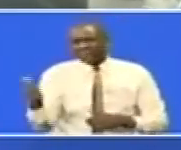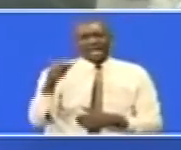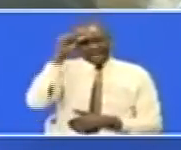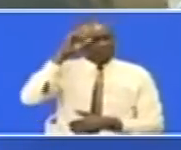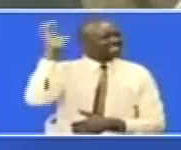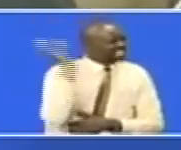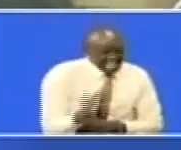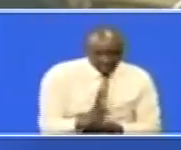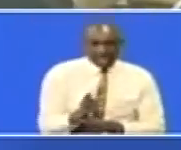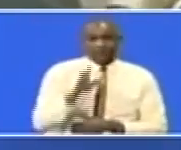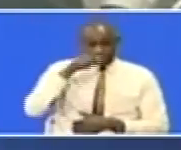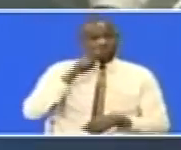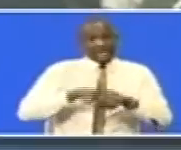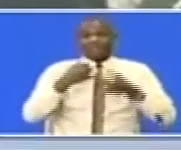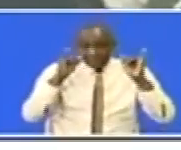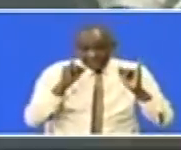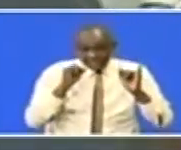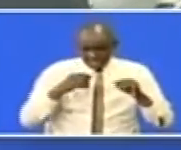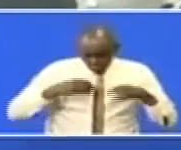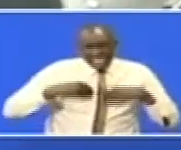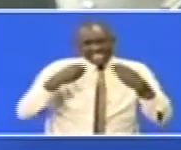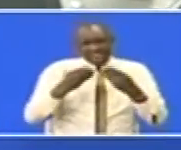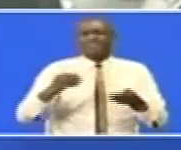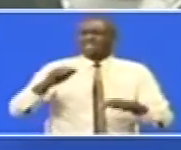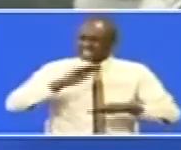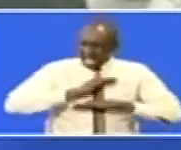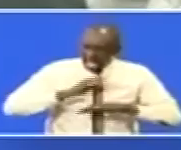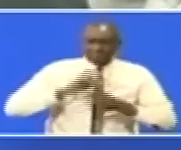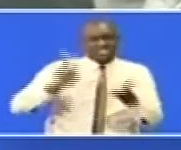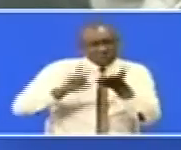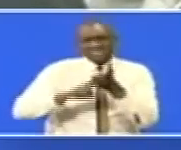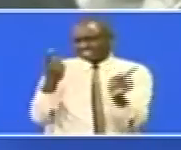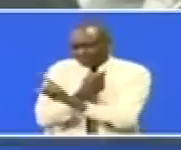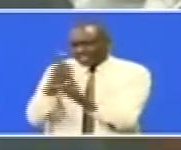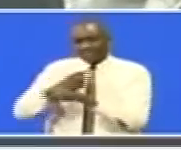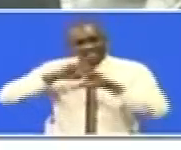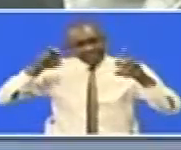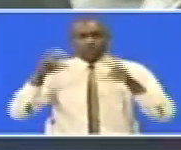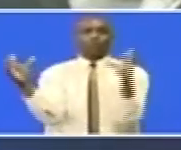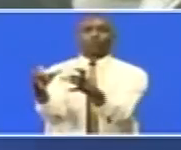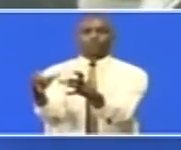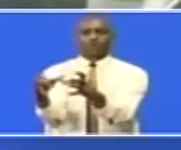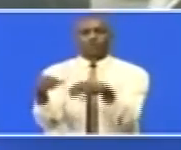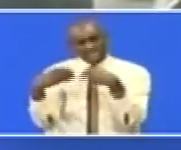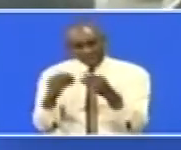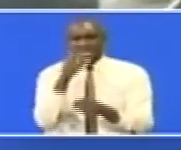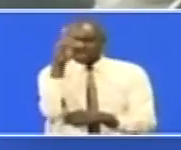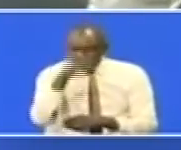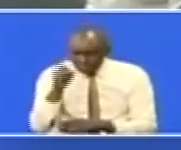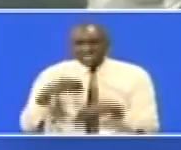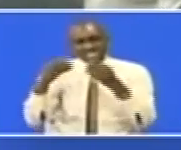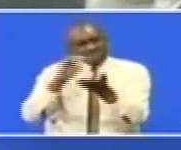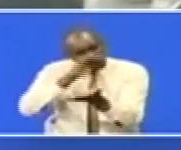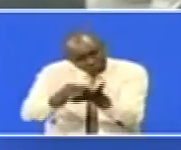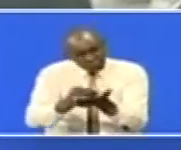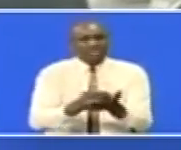since independence. We have given sufficient resources to all investigating authorities, from the DPP to